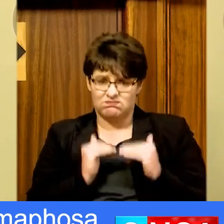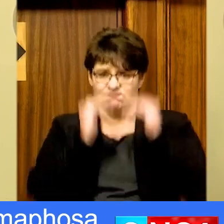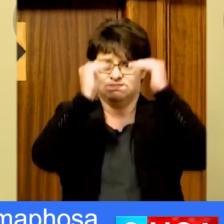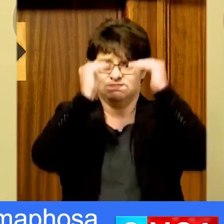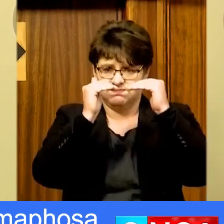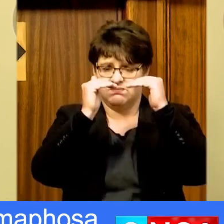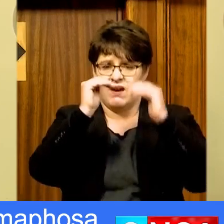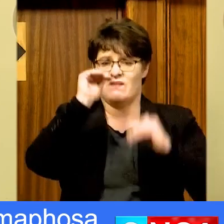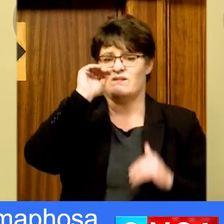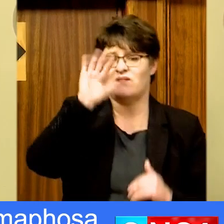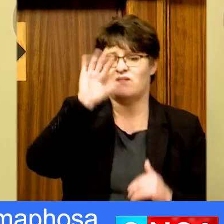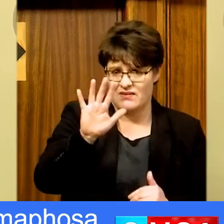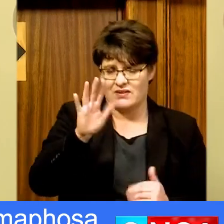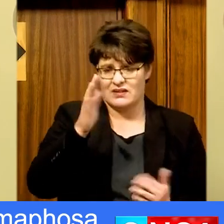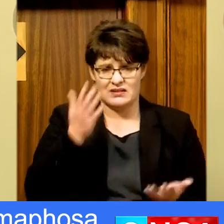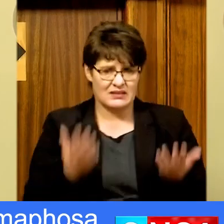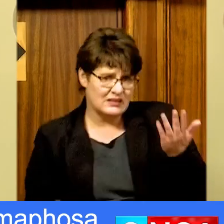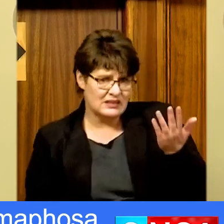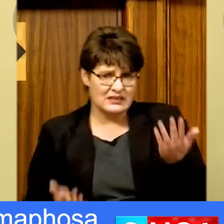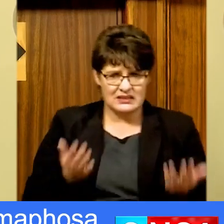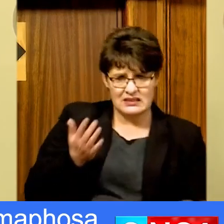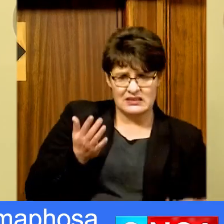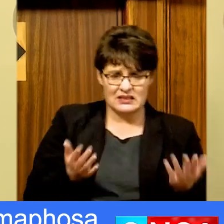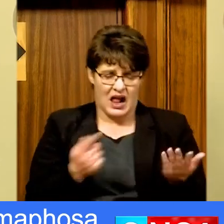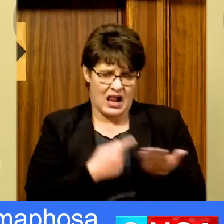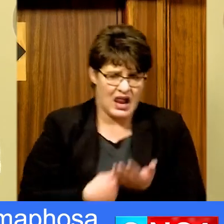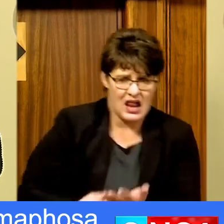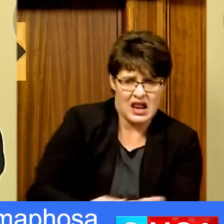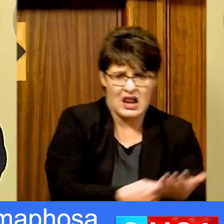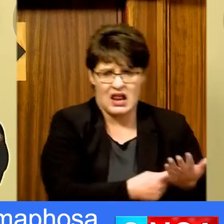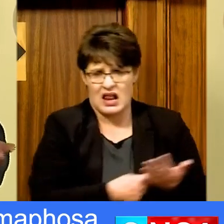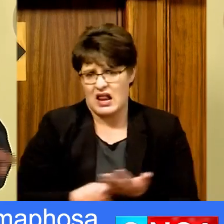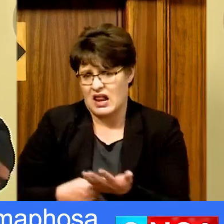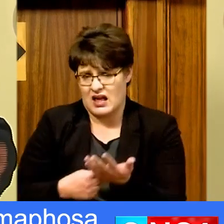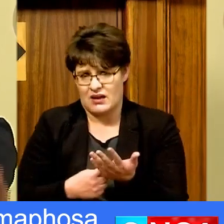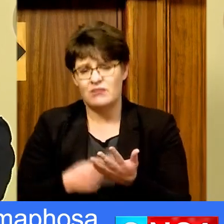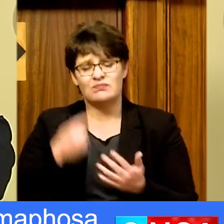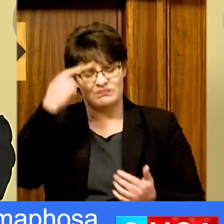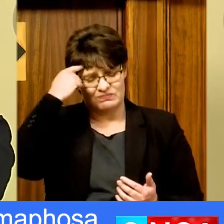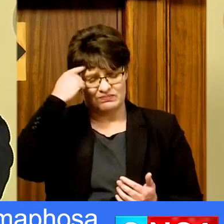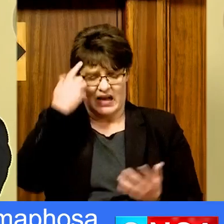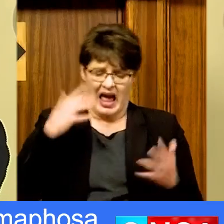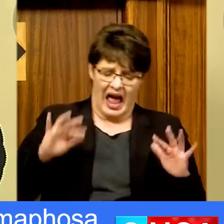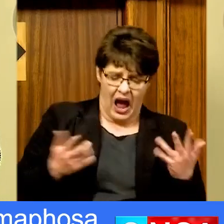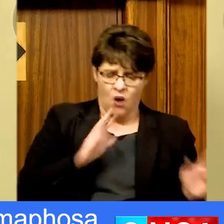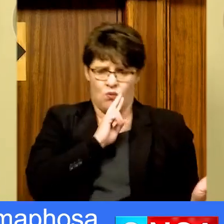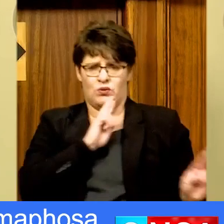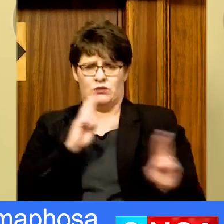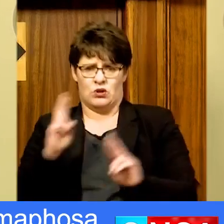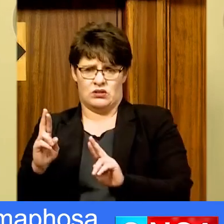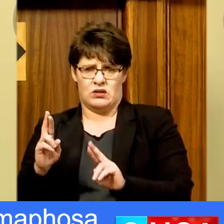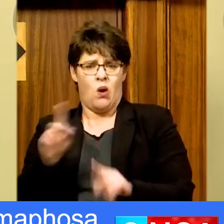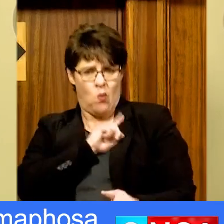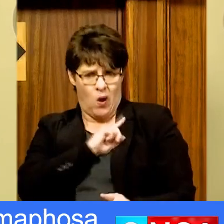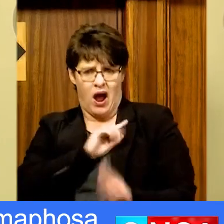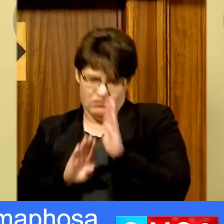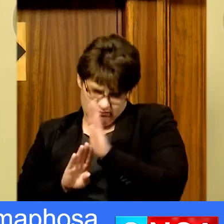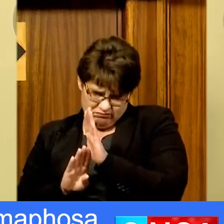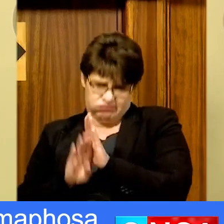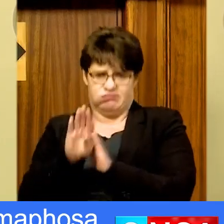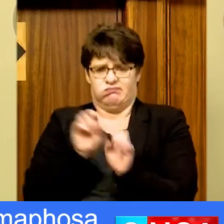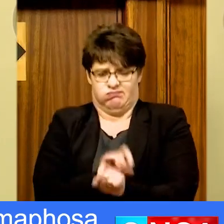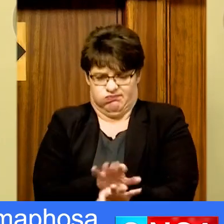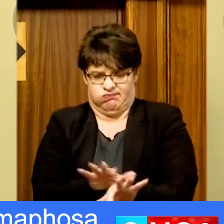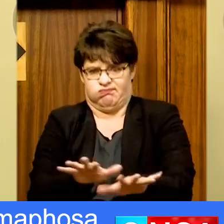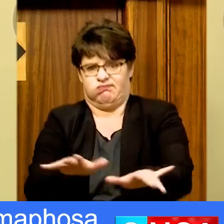5. This has been a consideration in response to the increased